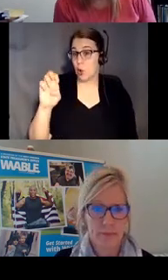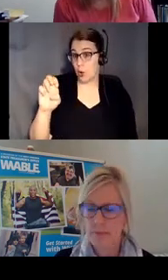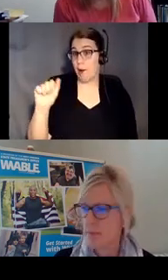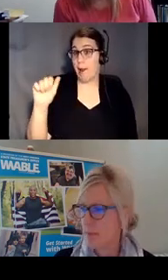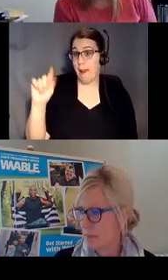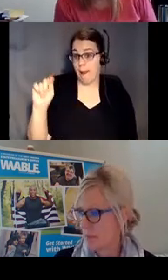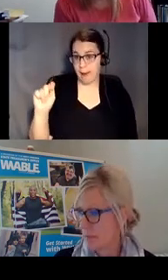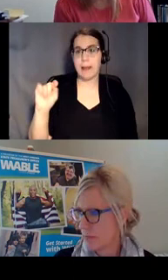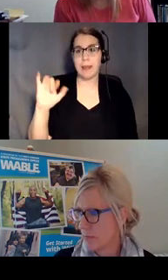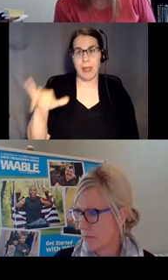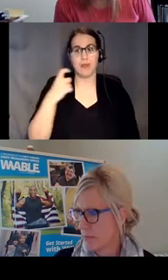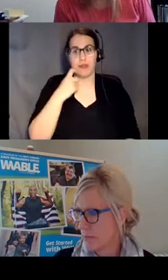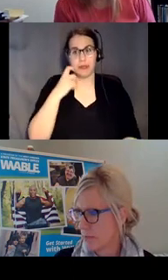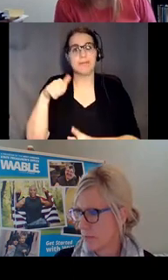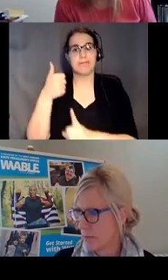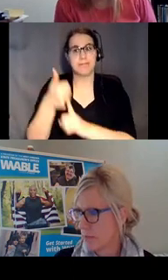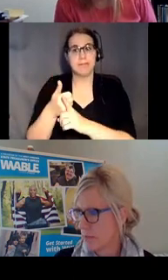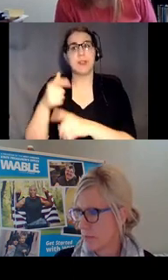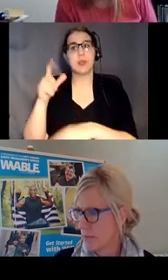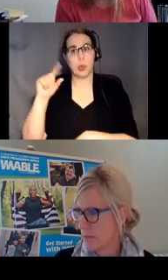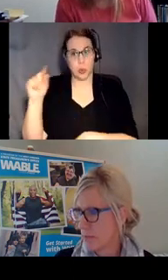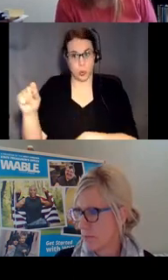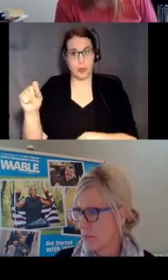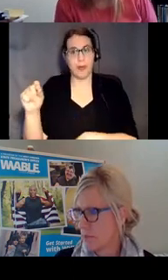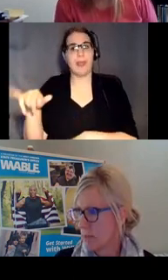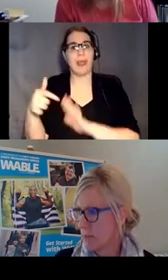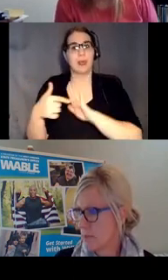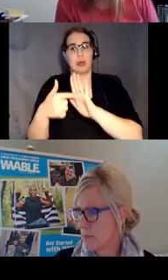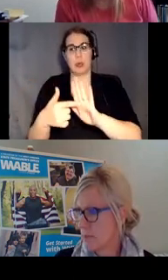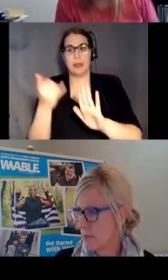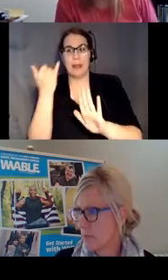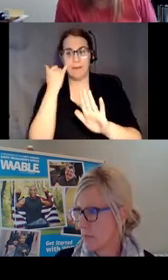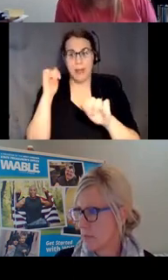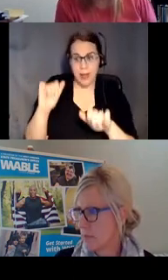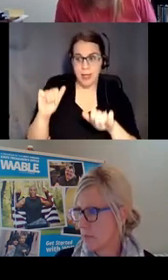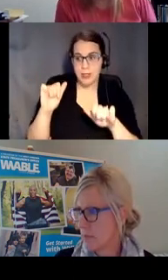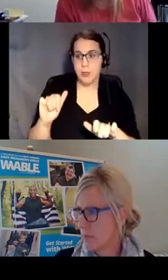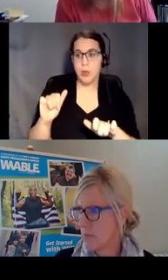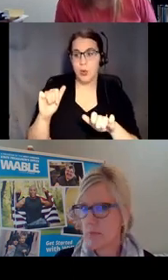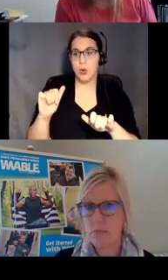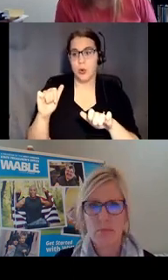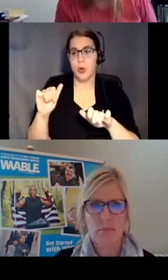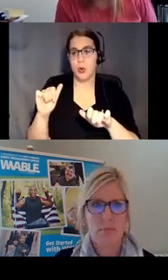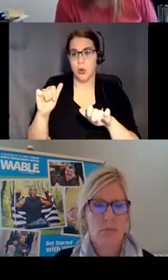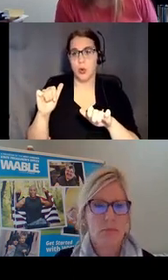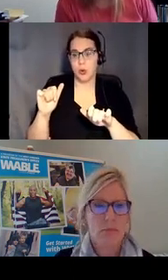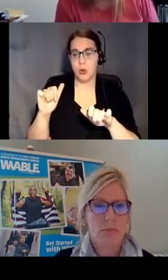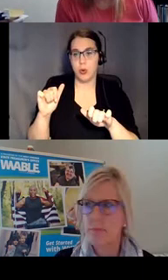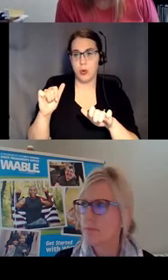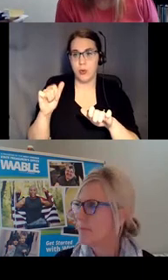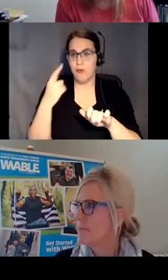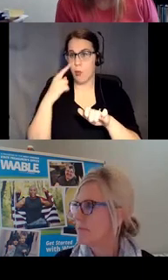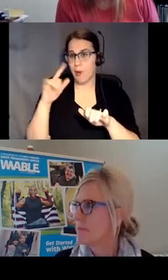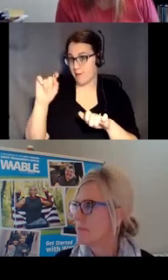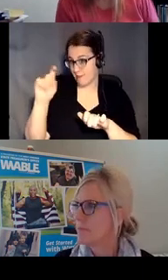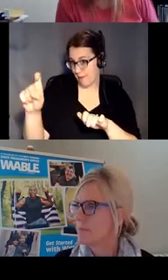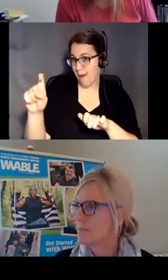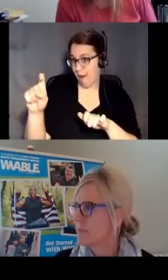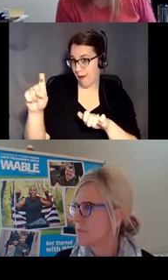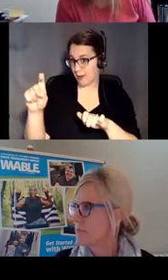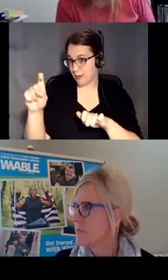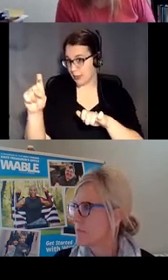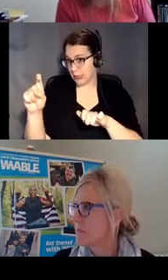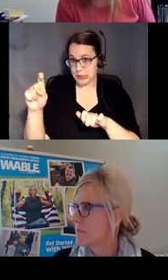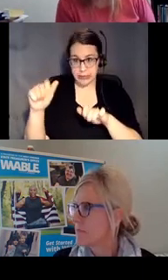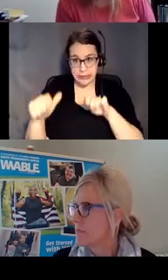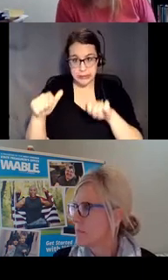going to show the eligibility for what the taxability of that is. Generally,